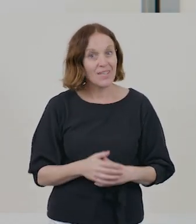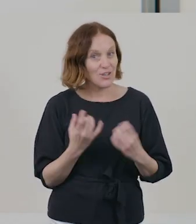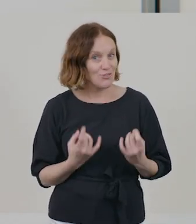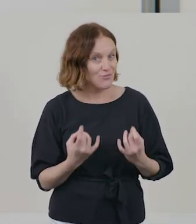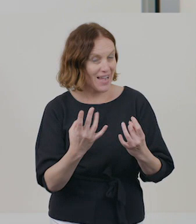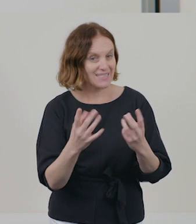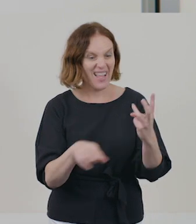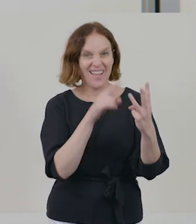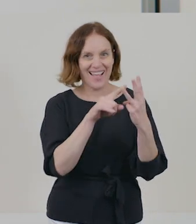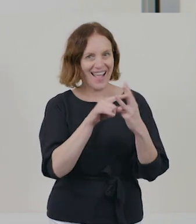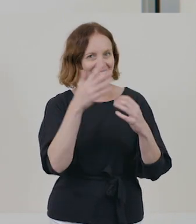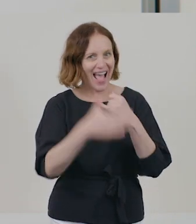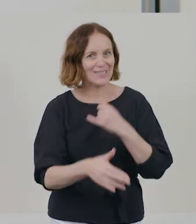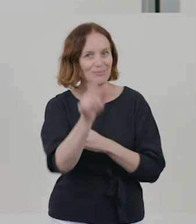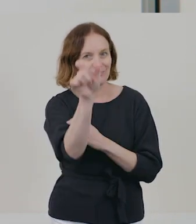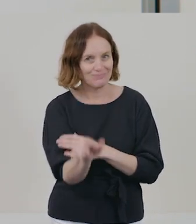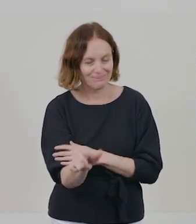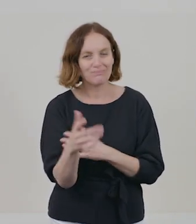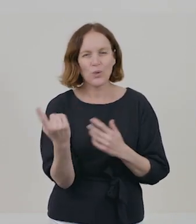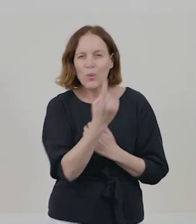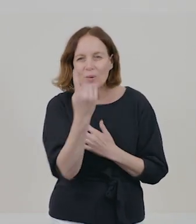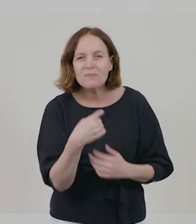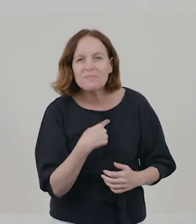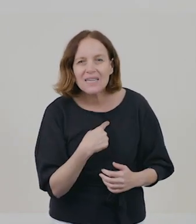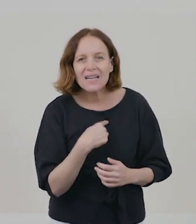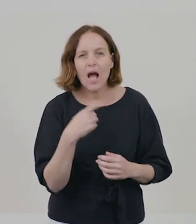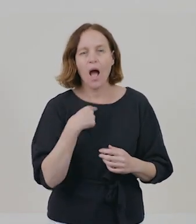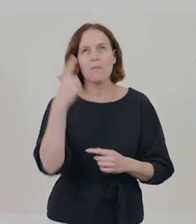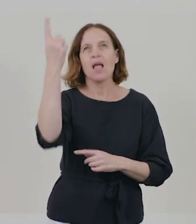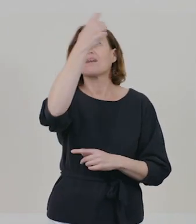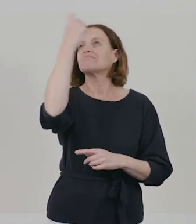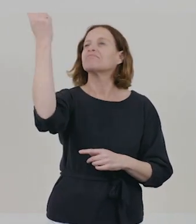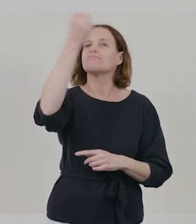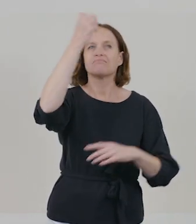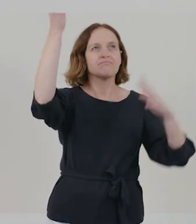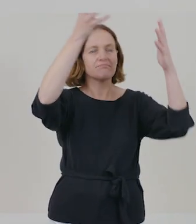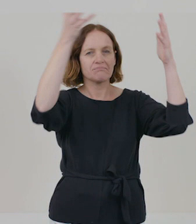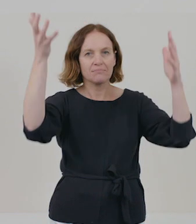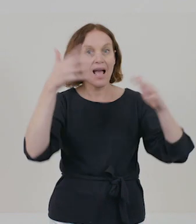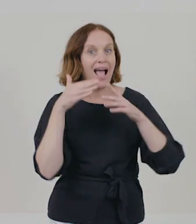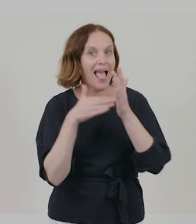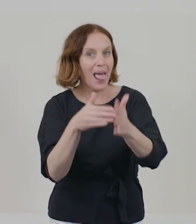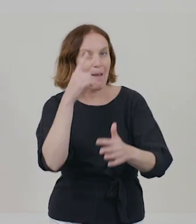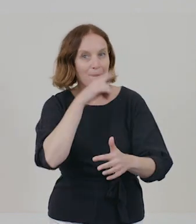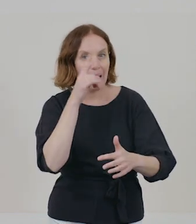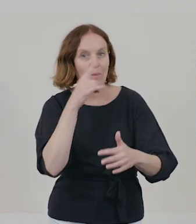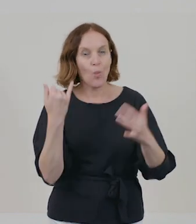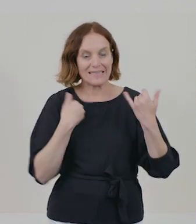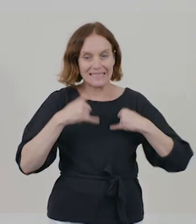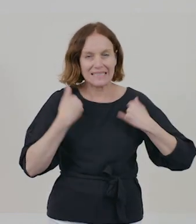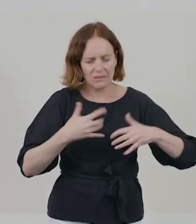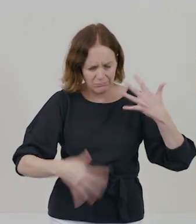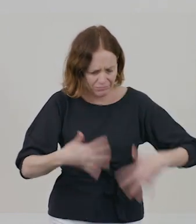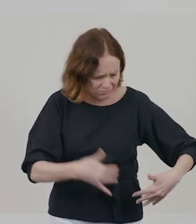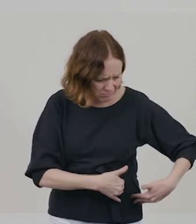Okay, are you ready for the last worker? Who am I? I'm in the air most of the time. I help people when they are sick